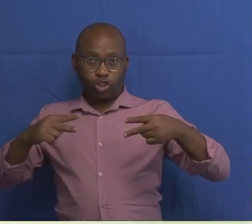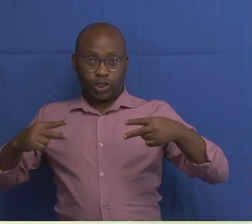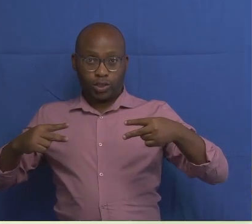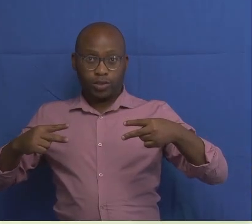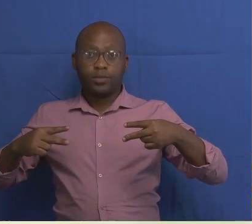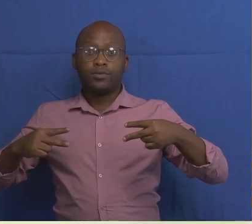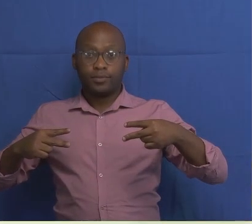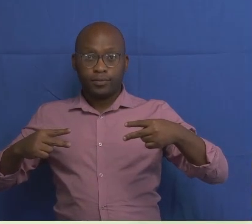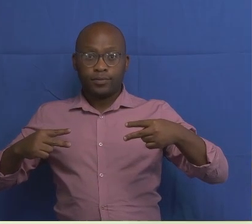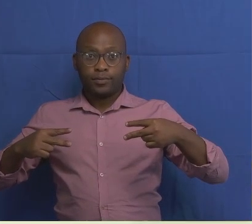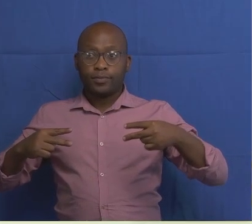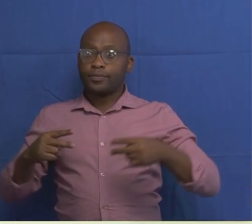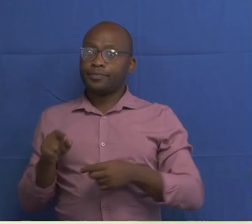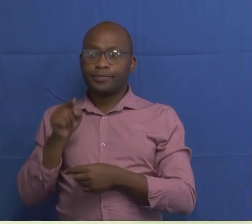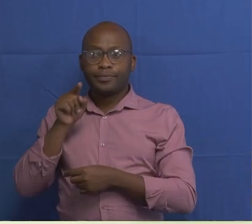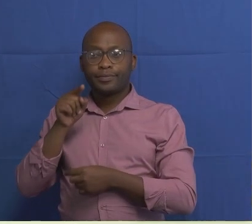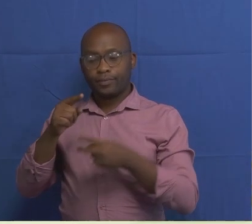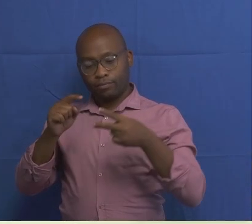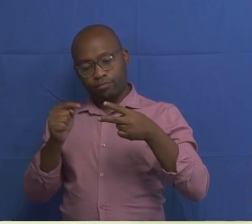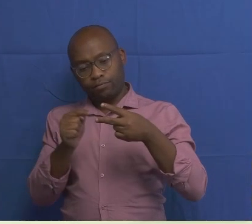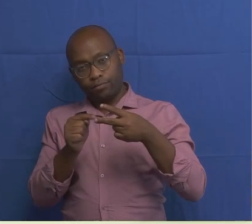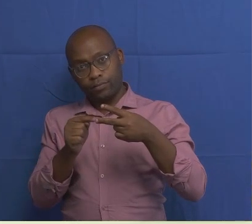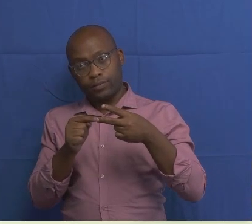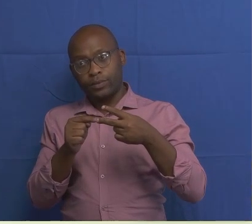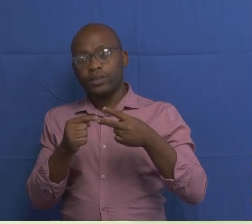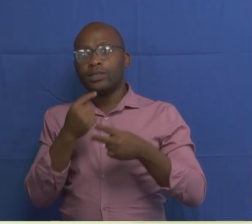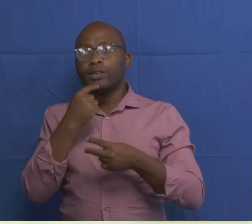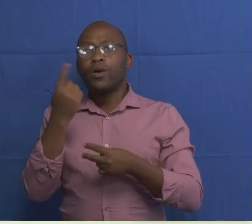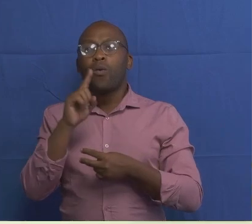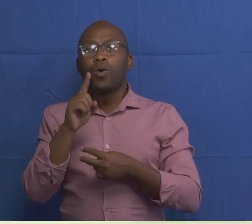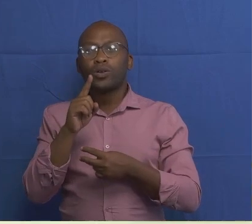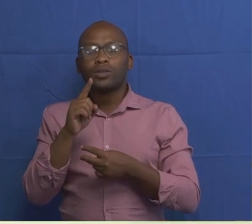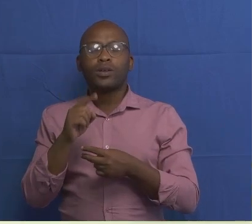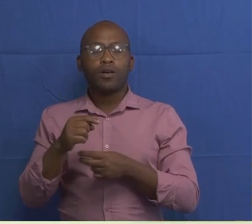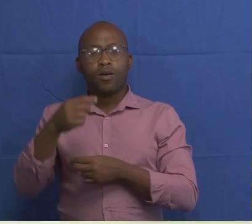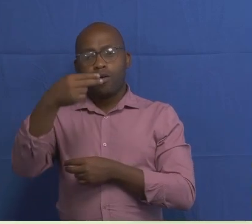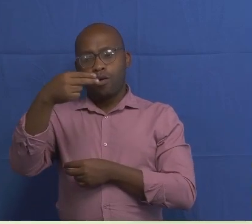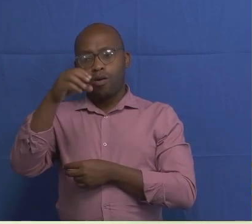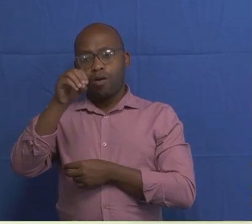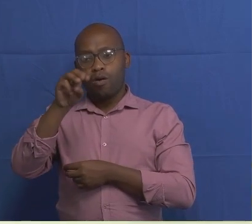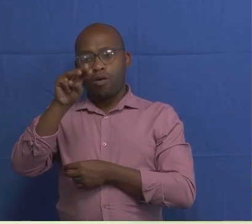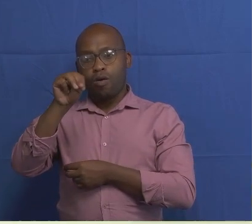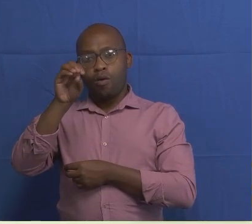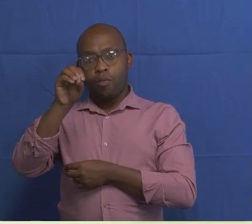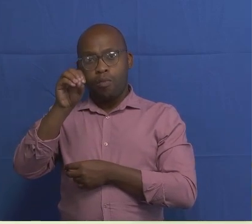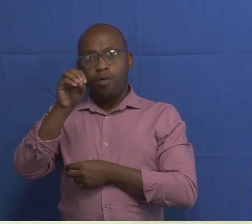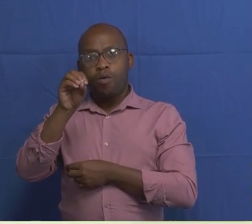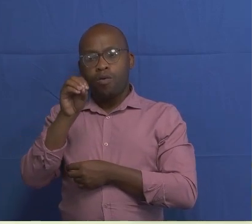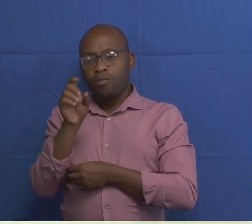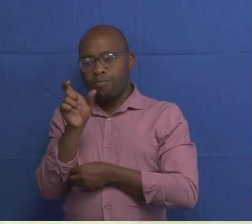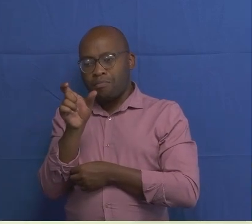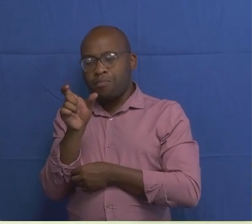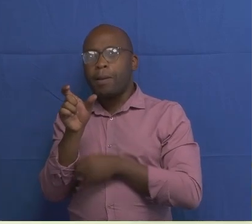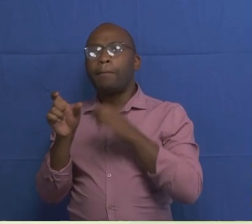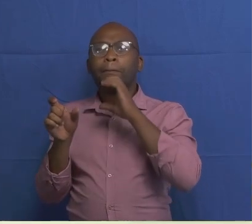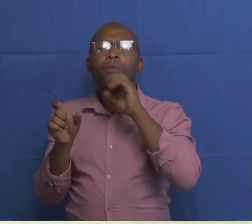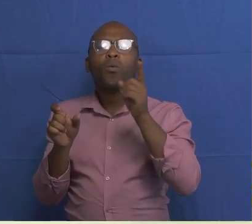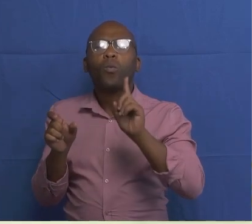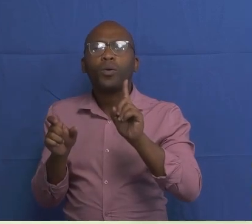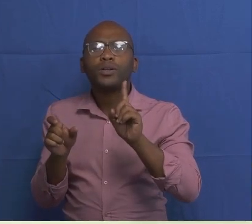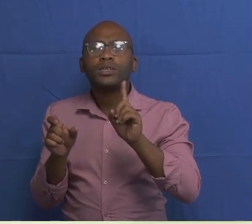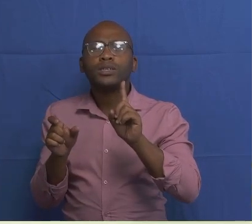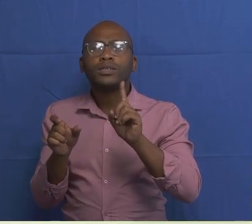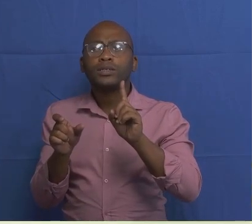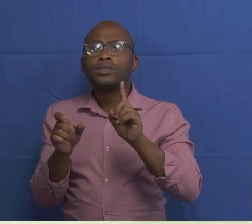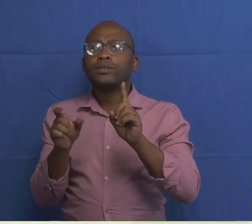second definition, it tells us about homozygous alleles. So homo, in simple English, homo means same.